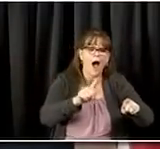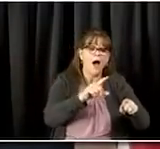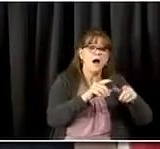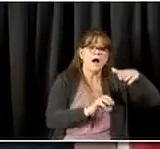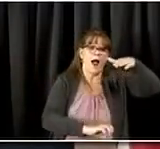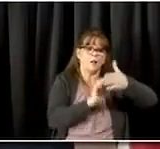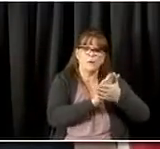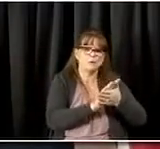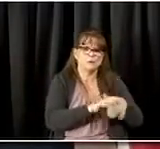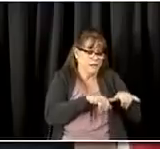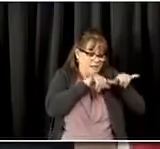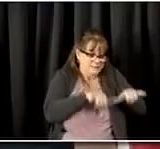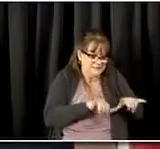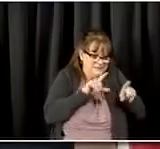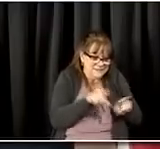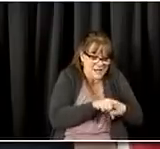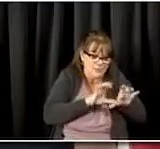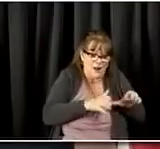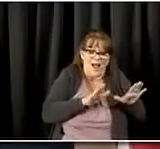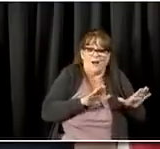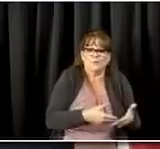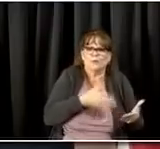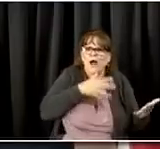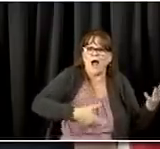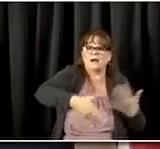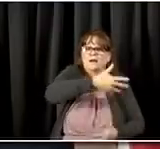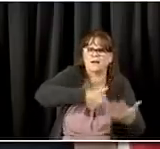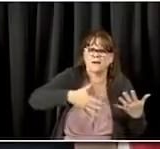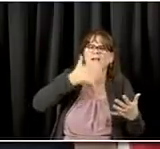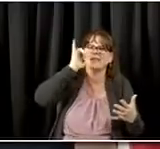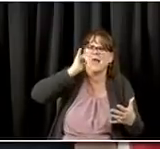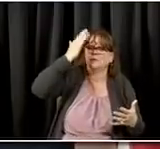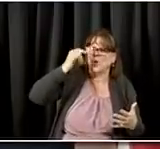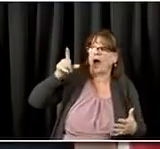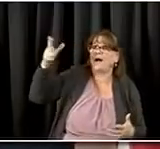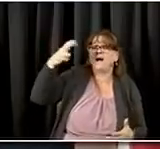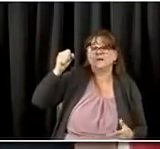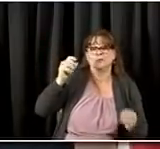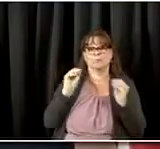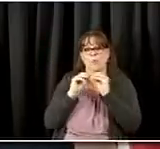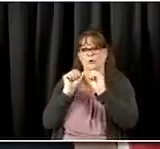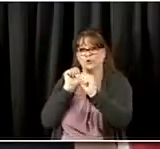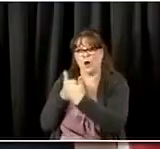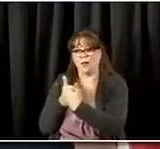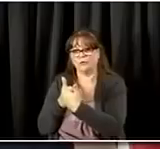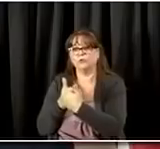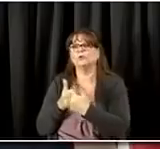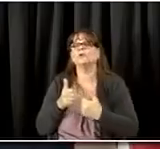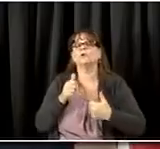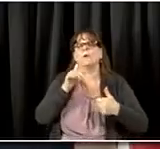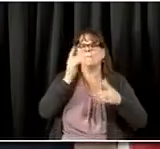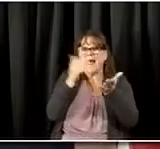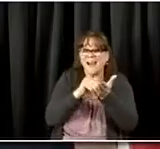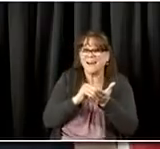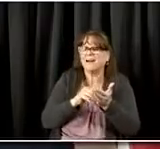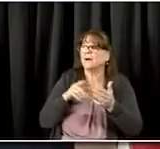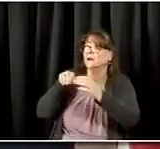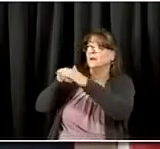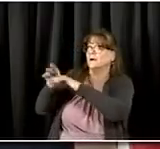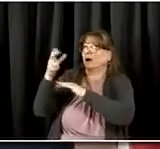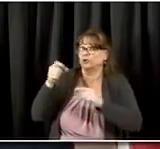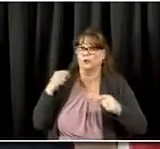is harder to keep the staffing we need at high schools. Doesn't mean we should ever back away from it. We should. Some high schools are doing hybrid, which is also a way of reducing that